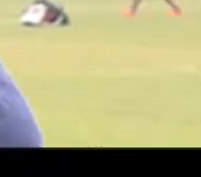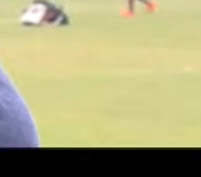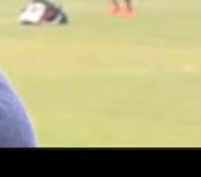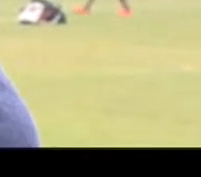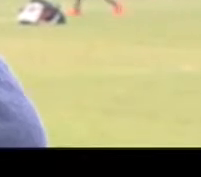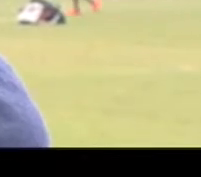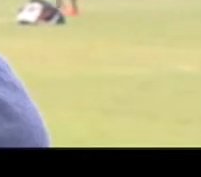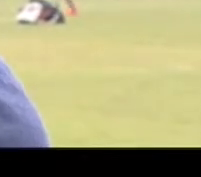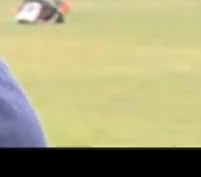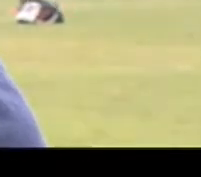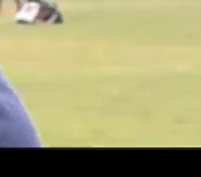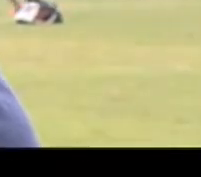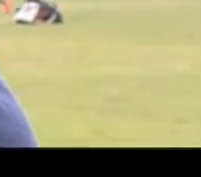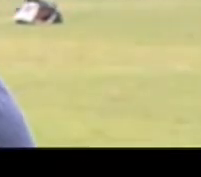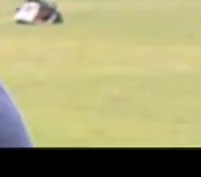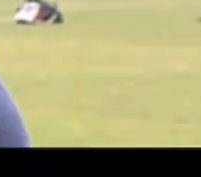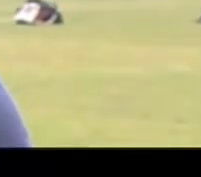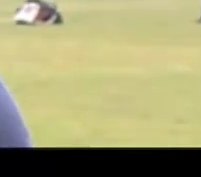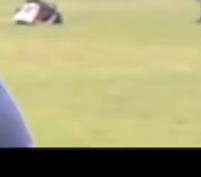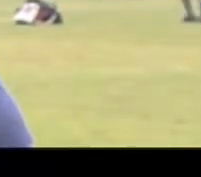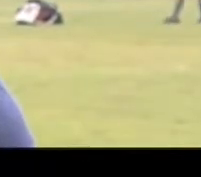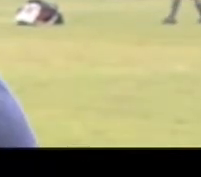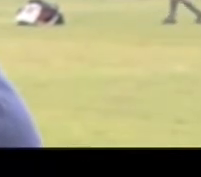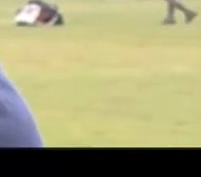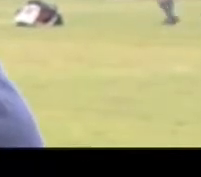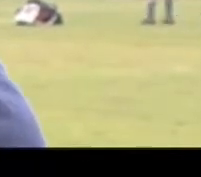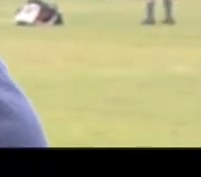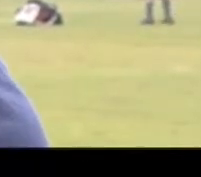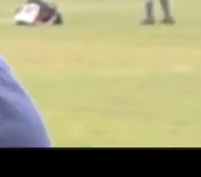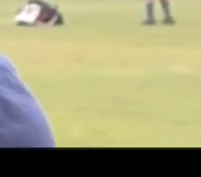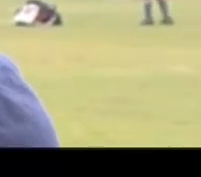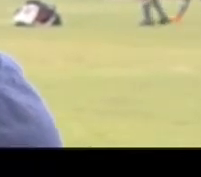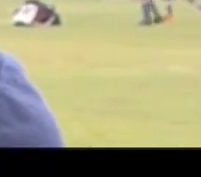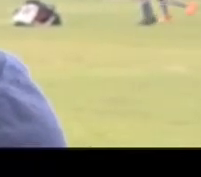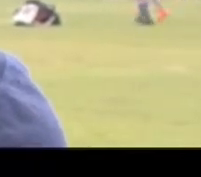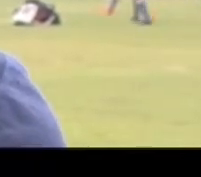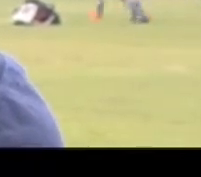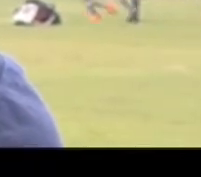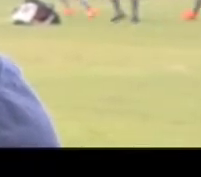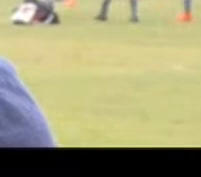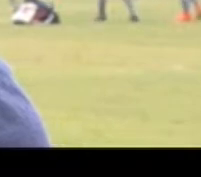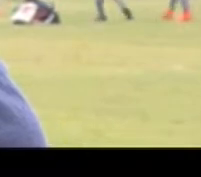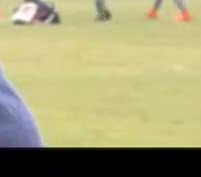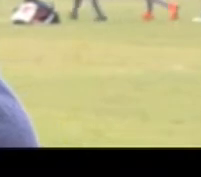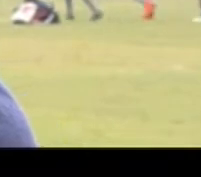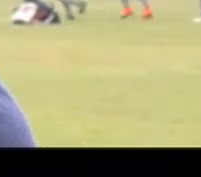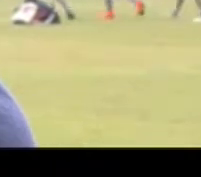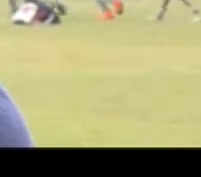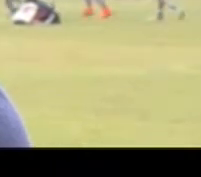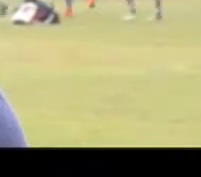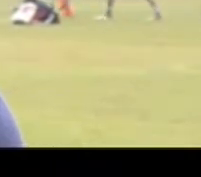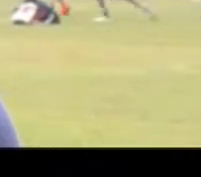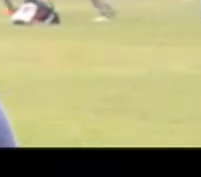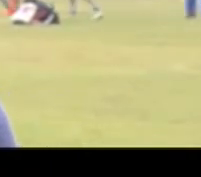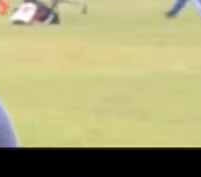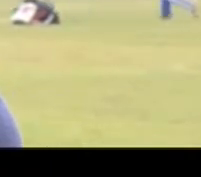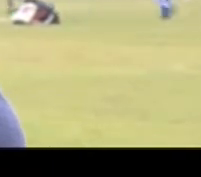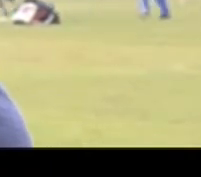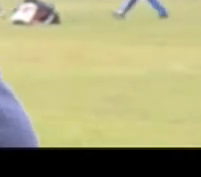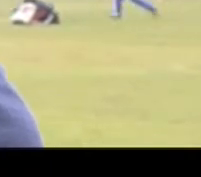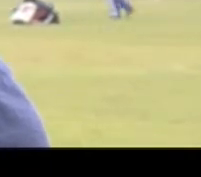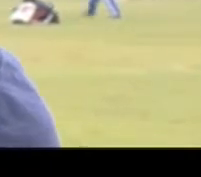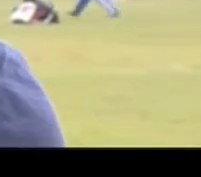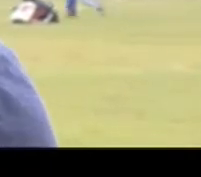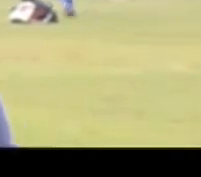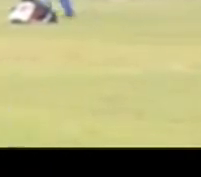but we took part. We took part in selecting the team that year. And then after the last day